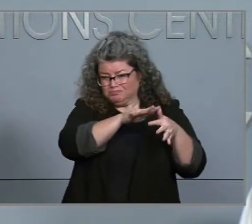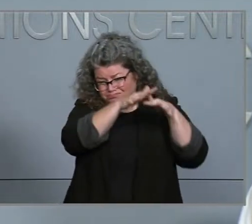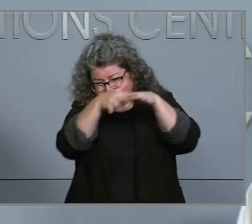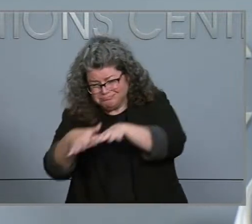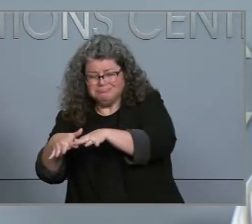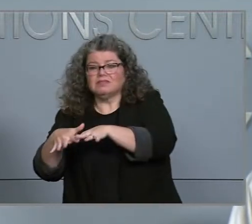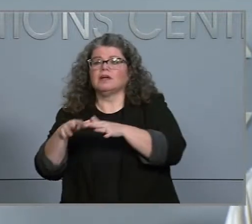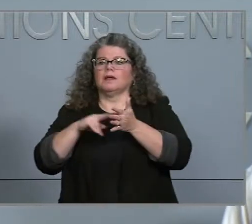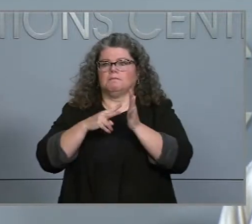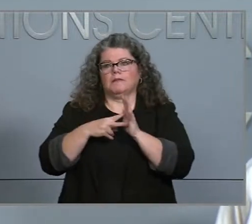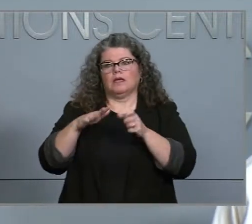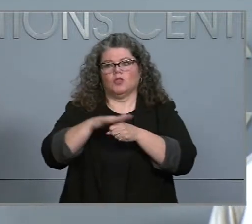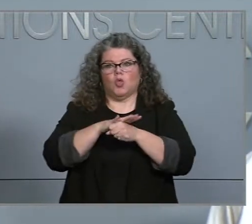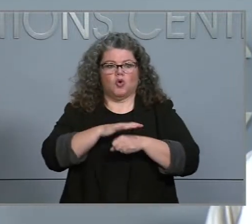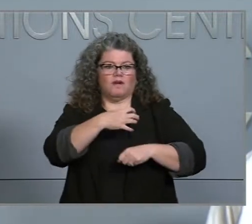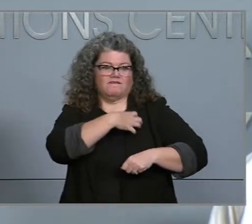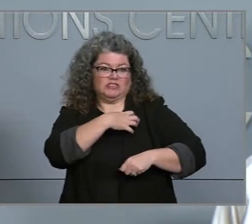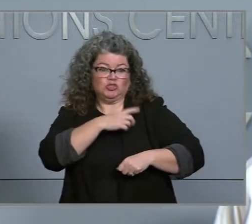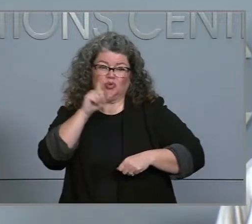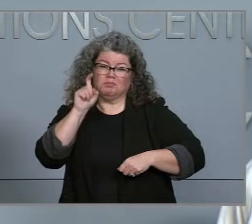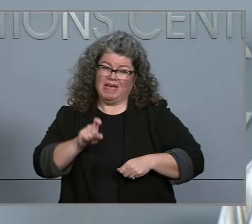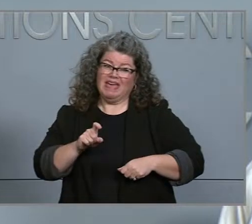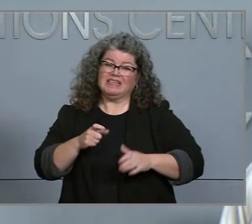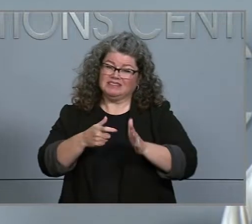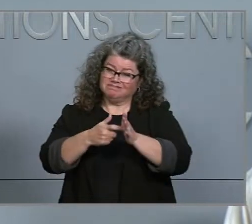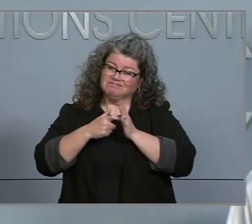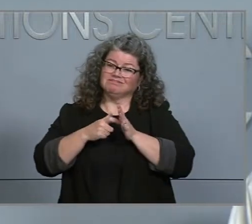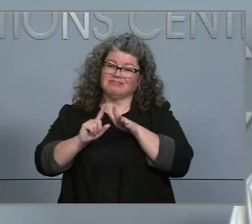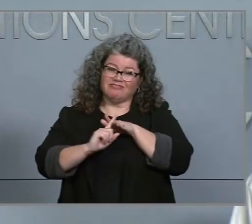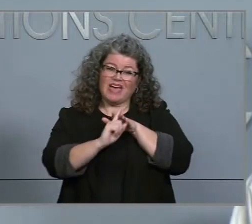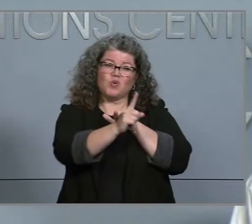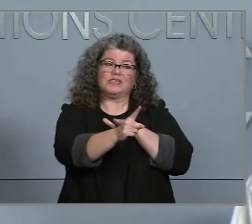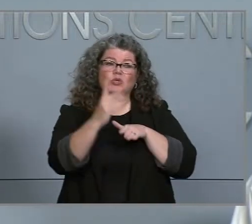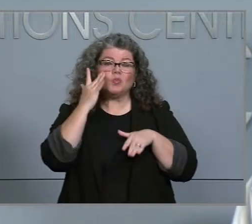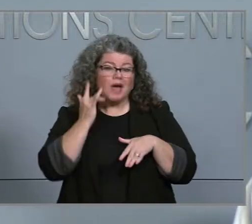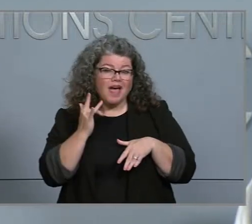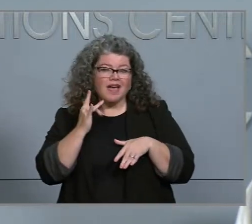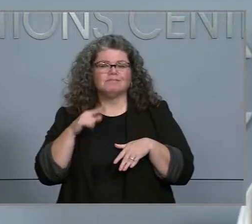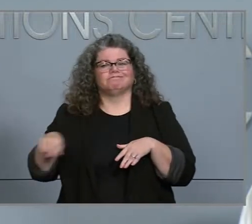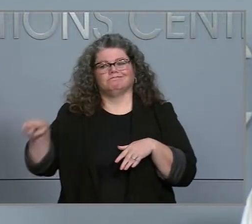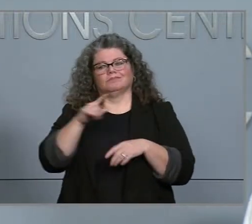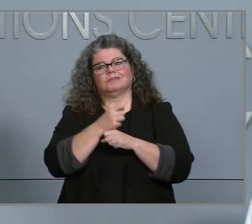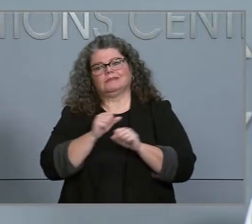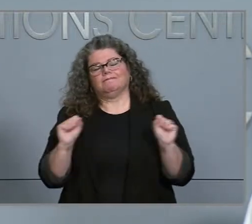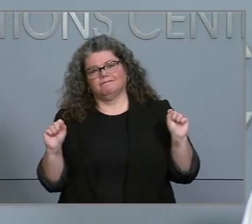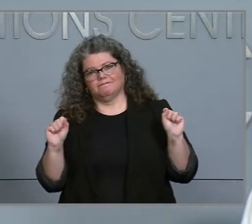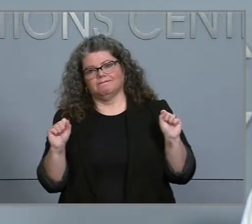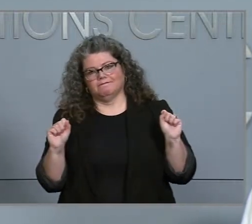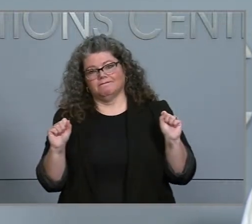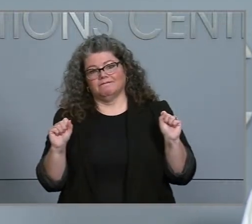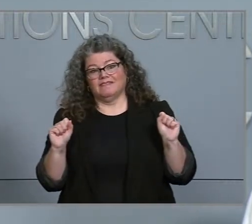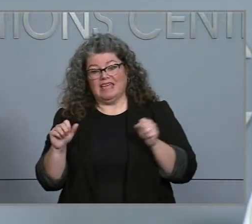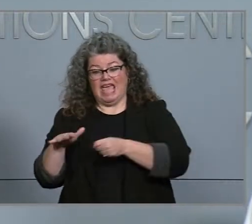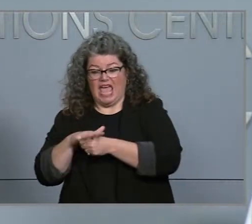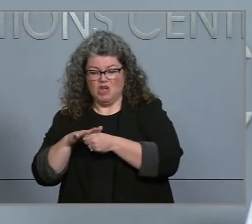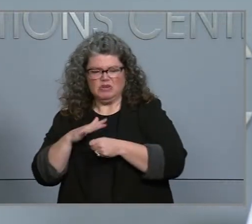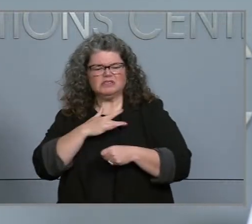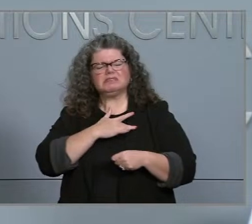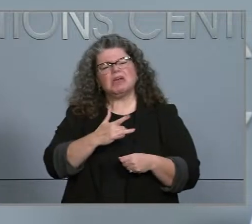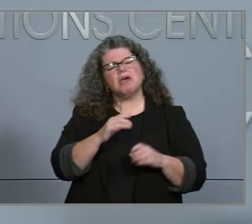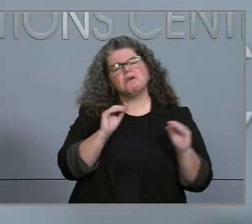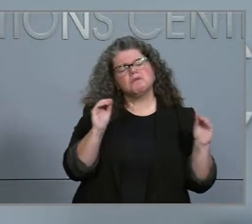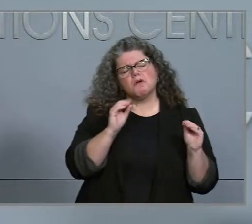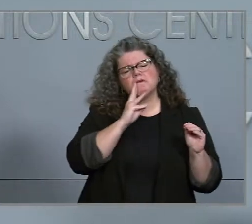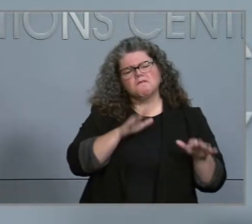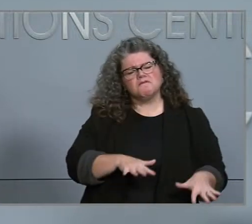in which local officials may need to order evacuations to ensure public safety. Areas that normally do not flood may be covered